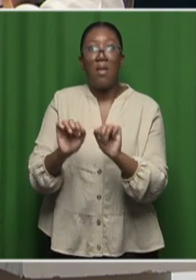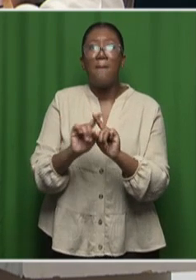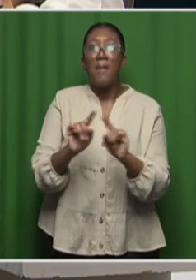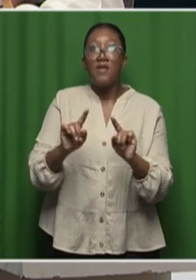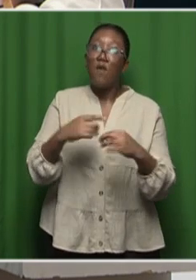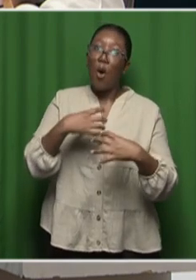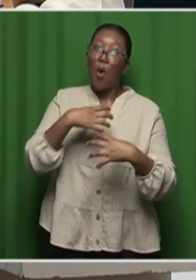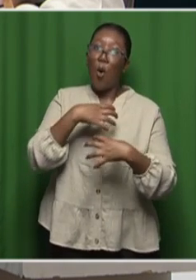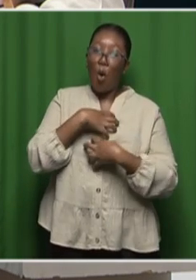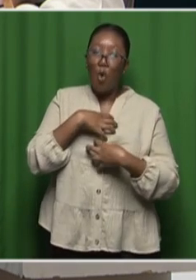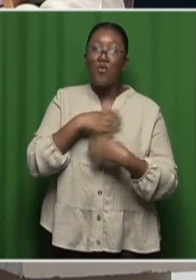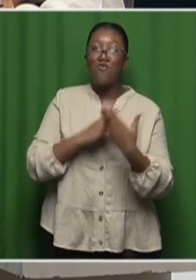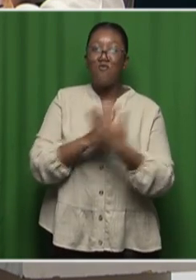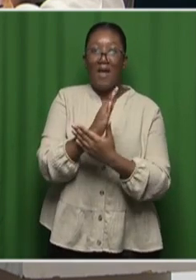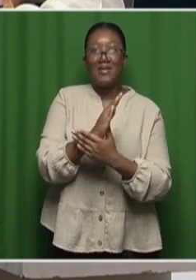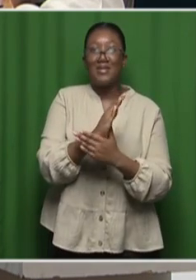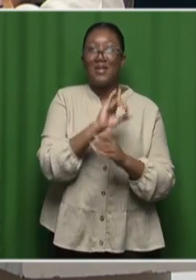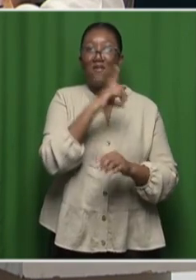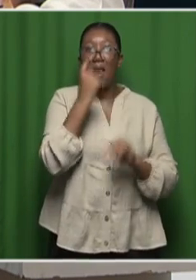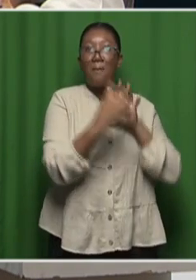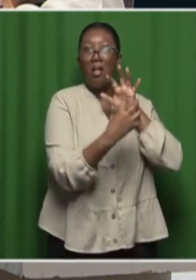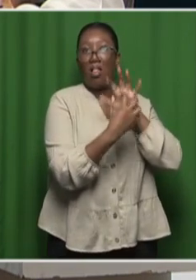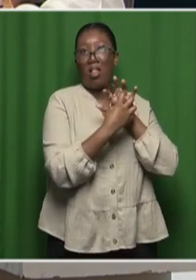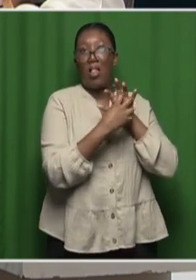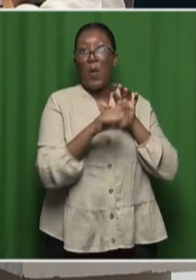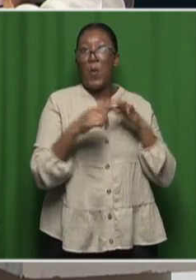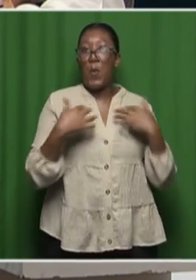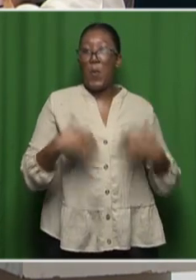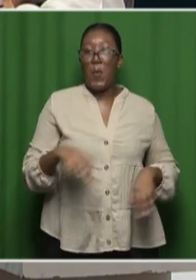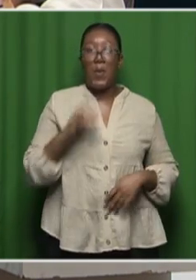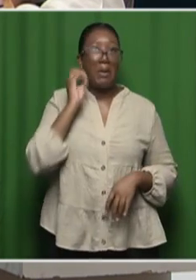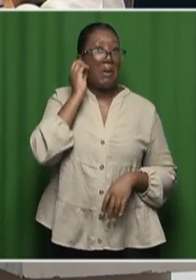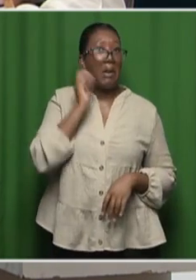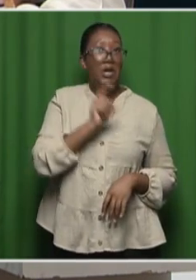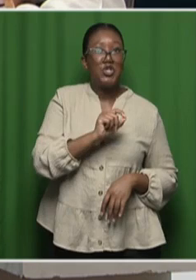copyright issue, that for me is absolutely